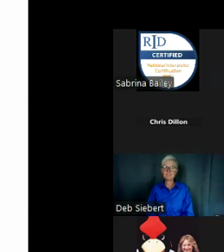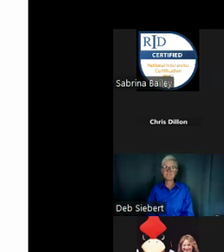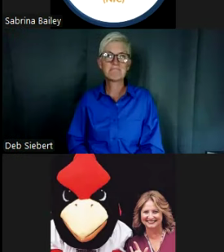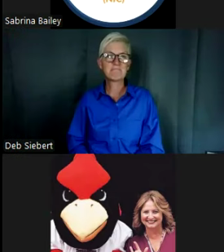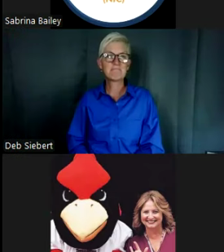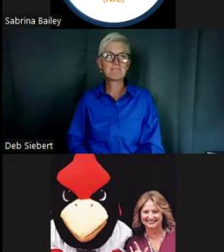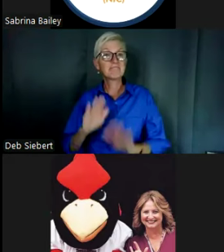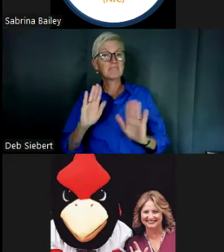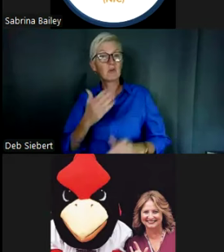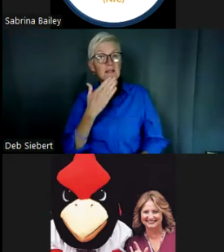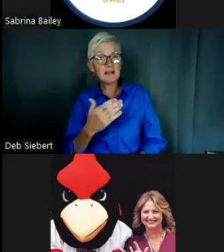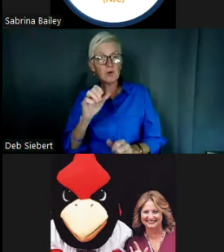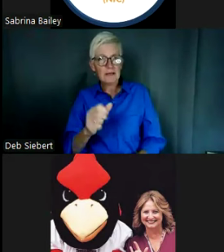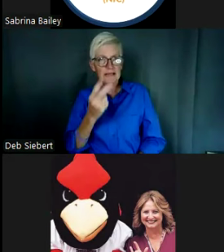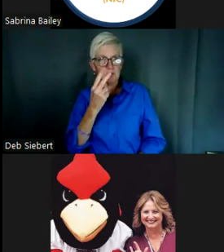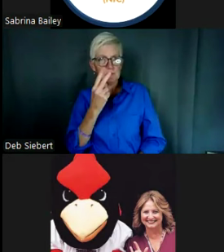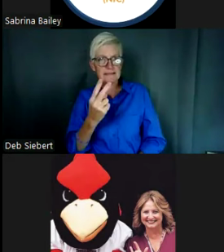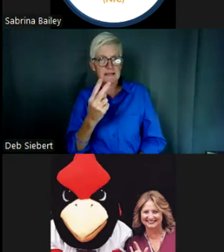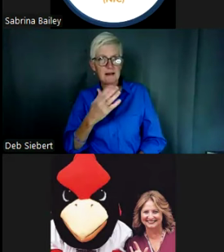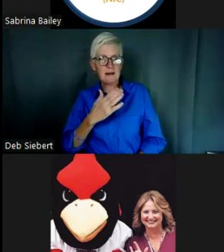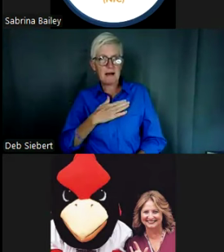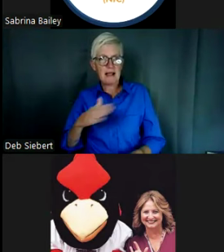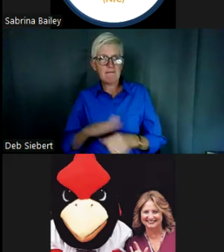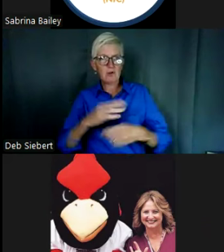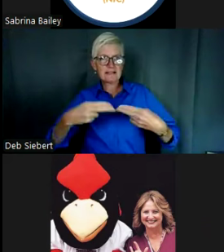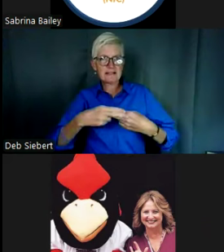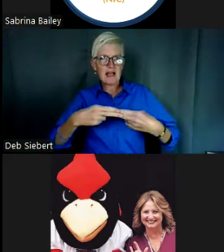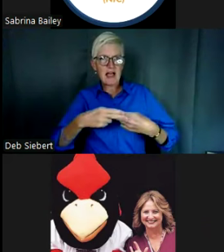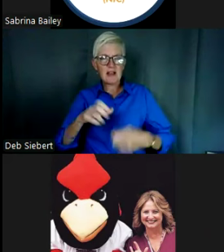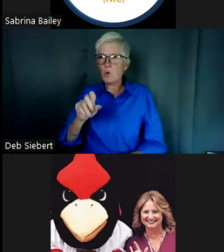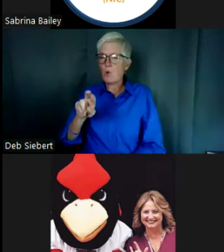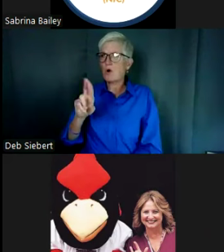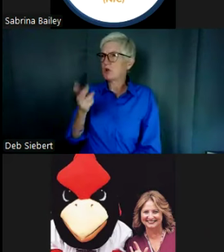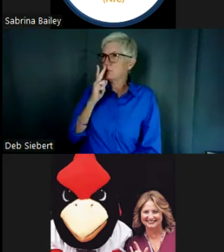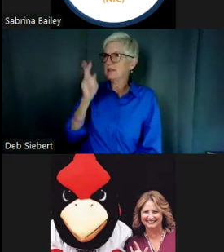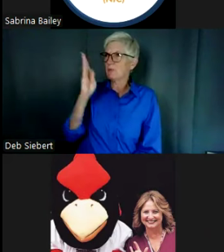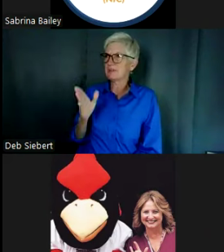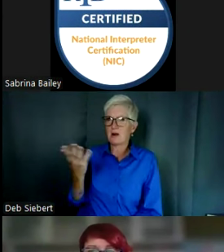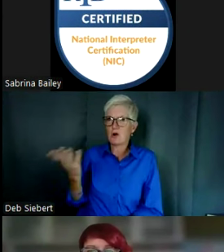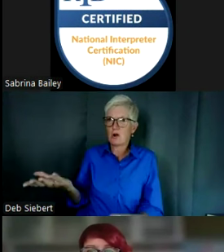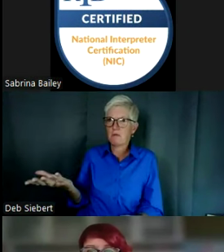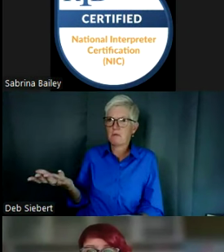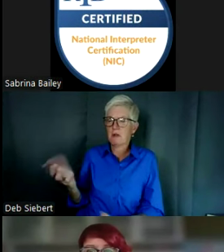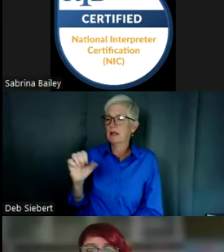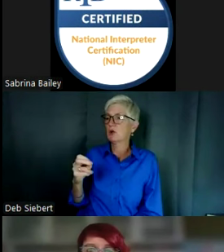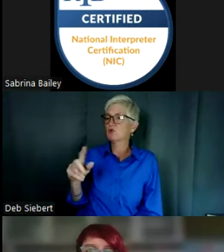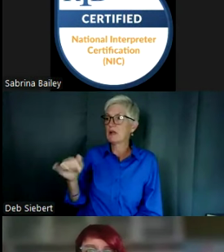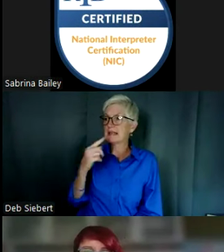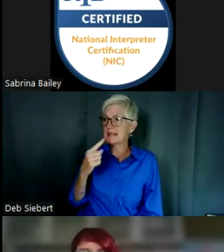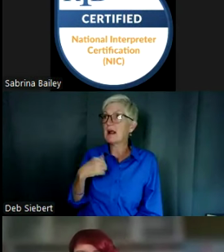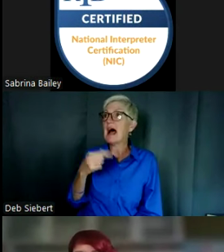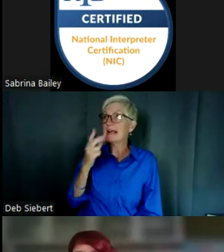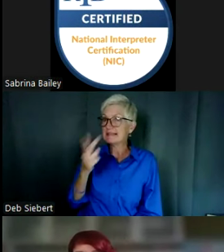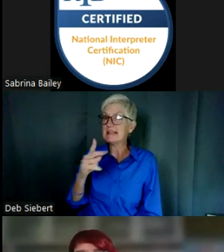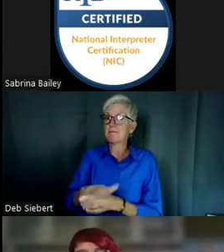Great. Thank you. Are you able to see my, are you seeing my full slide or are you seeing the presenter view? I can't tell which one you're seeing. I'm seeing your full slide. Okay, great. Thank